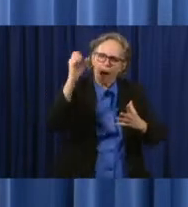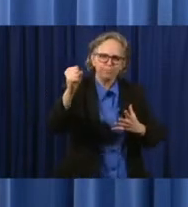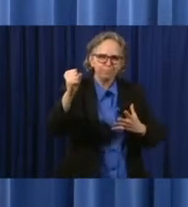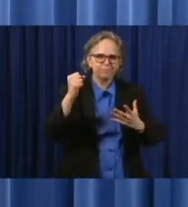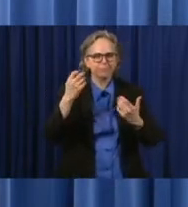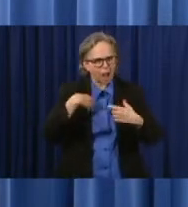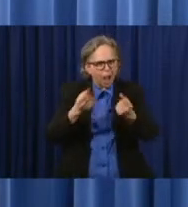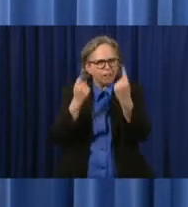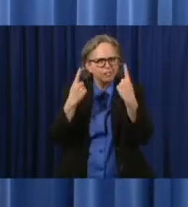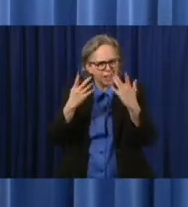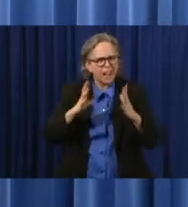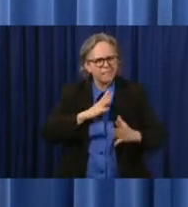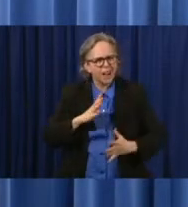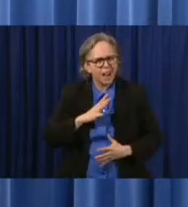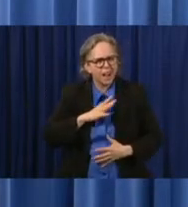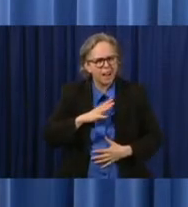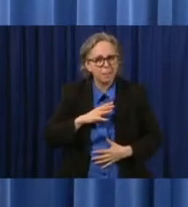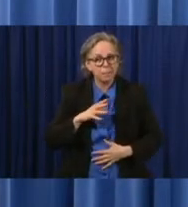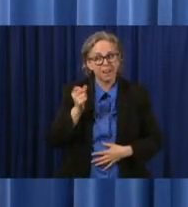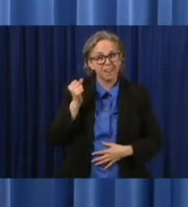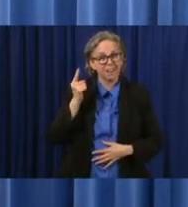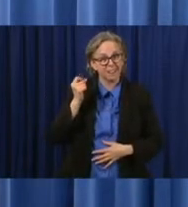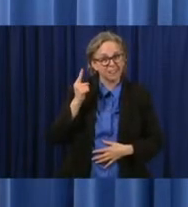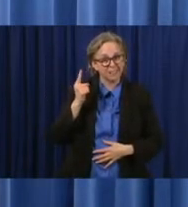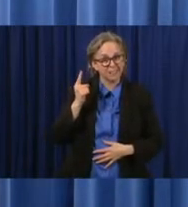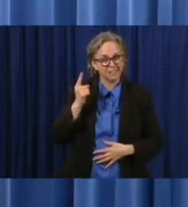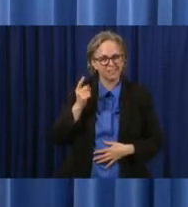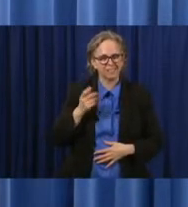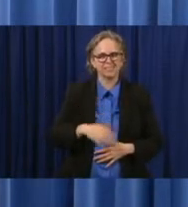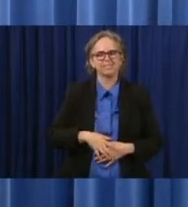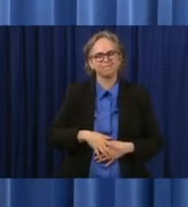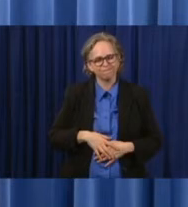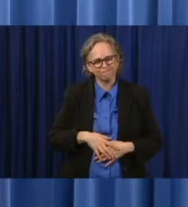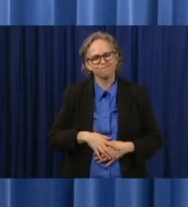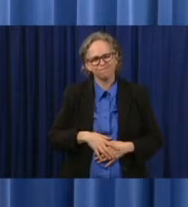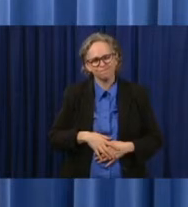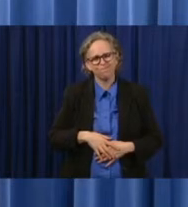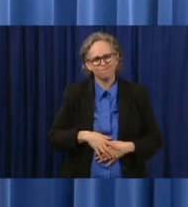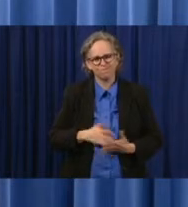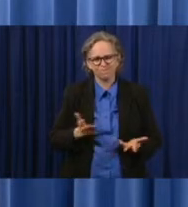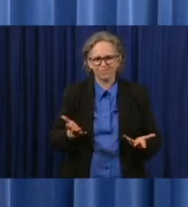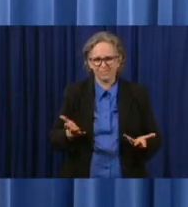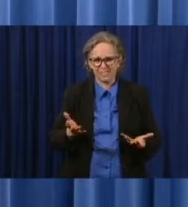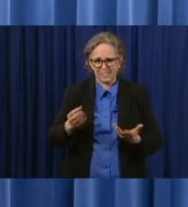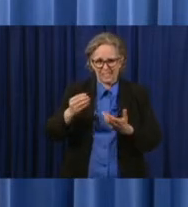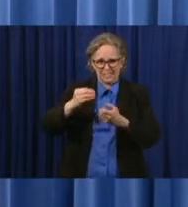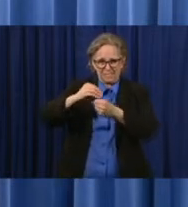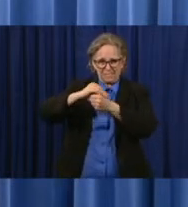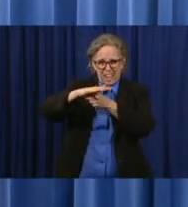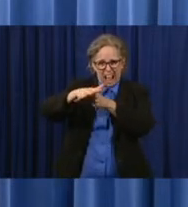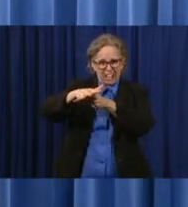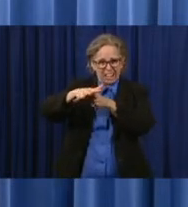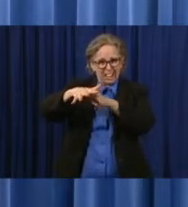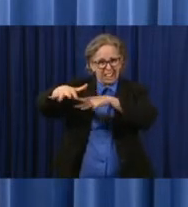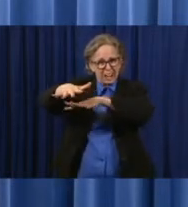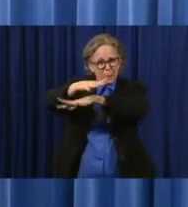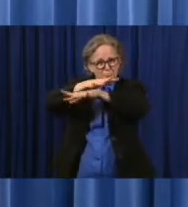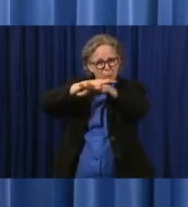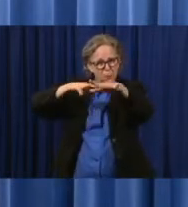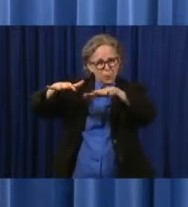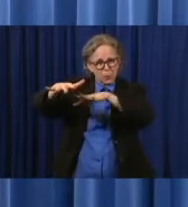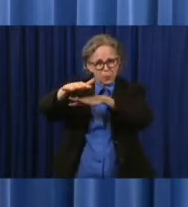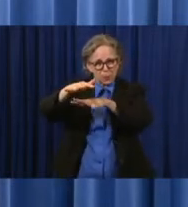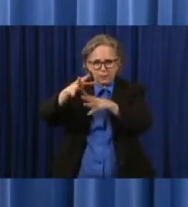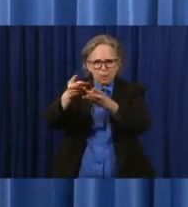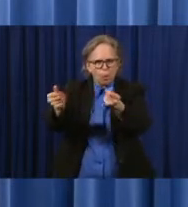all. But again, this virus is still here. This virus has not gone away. The facts have